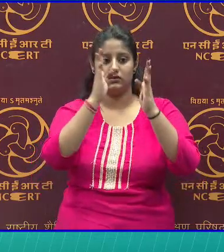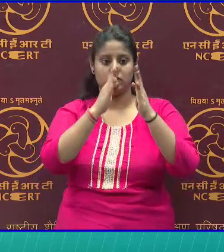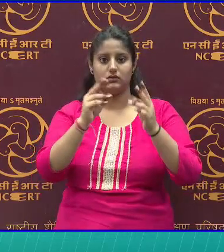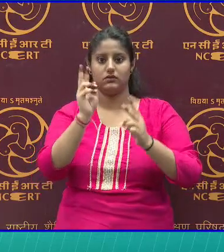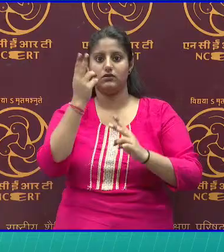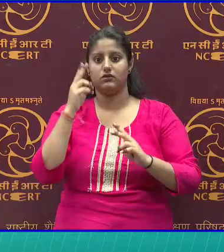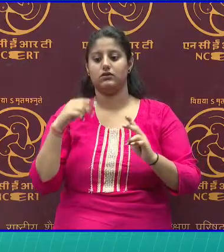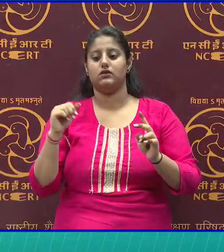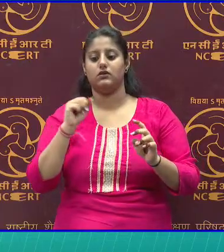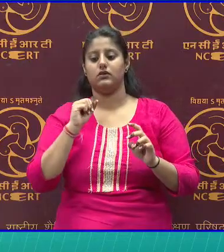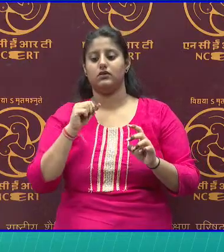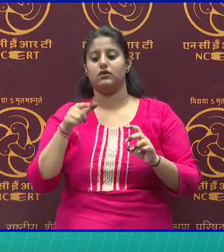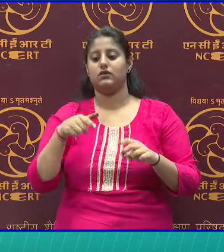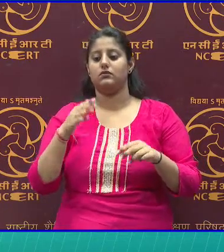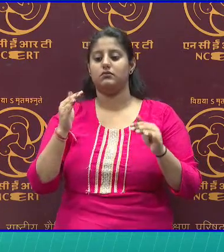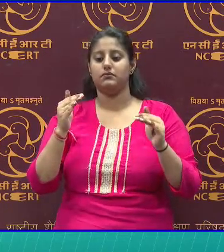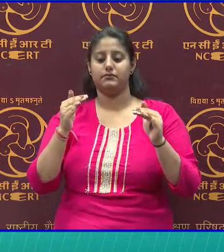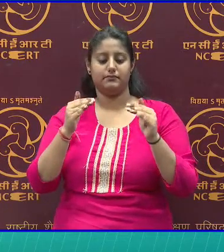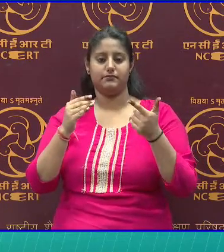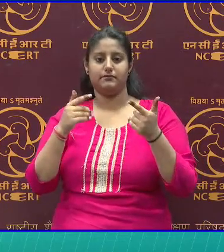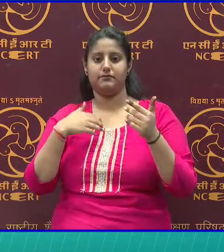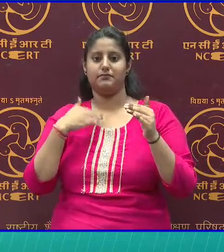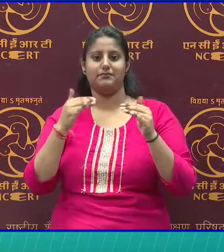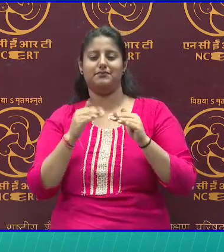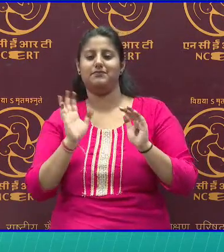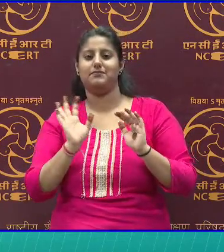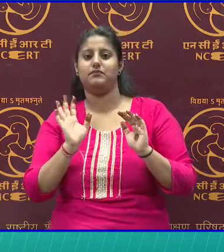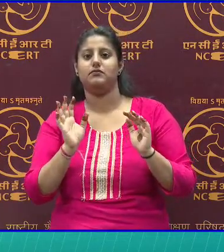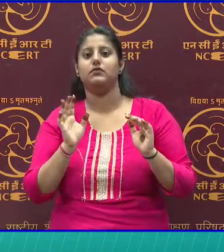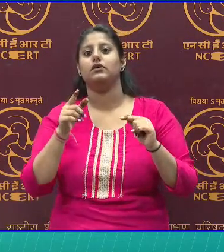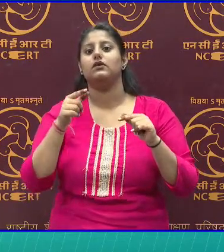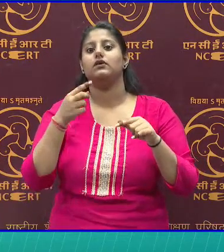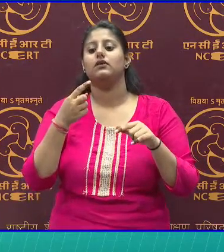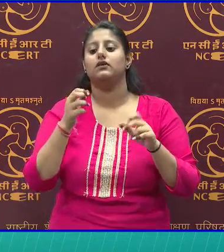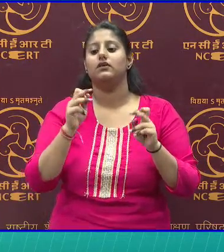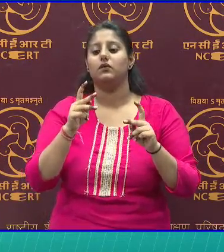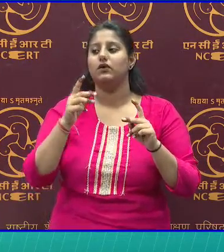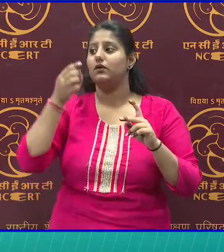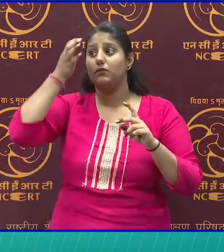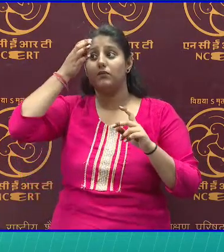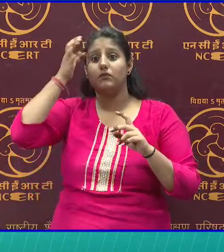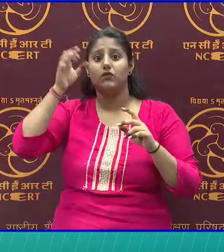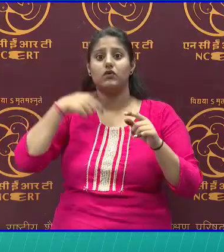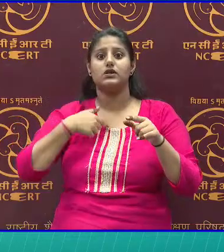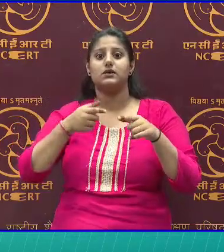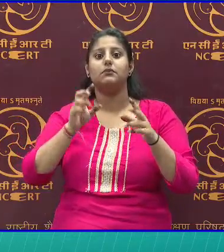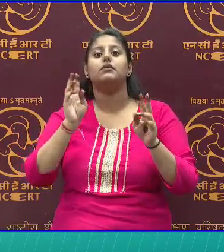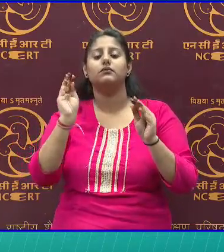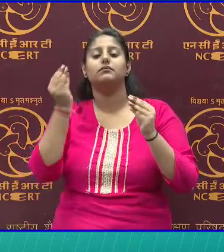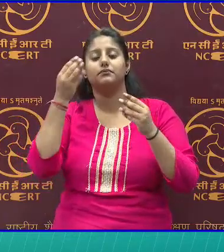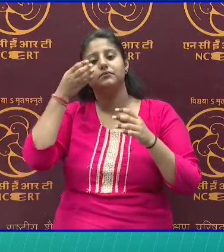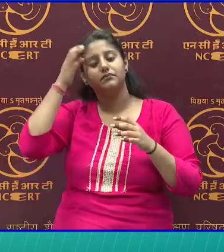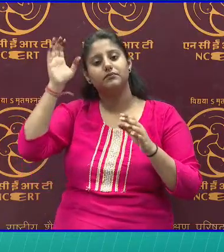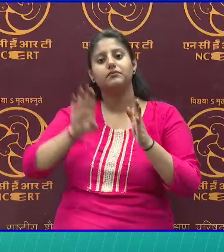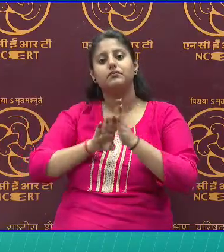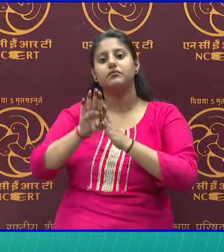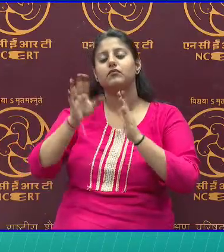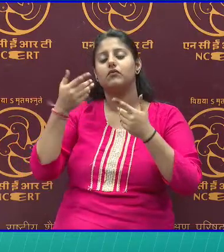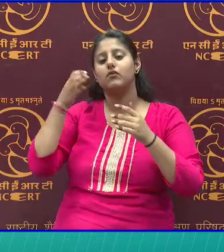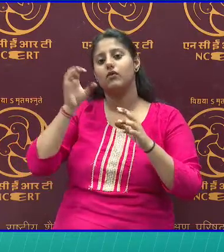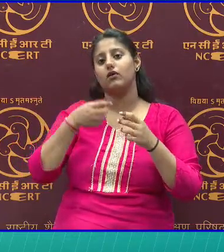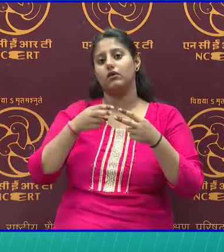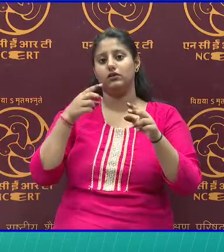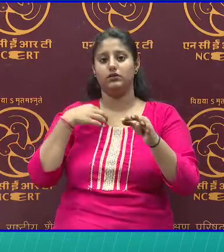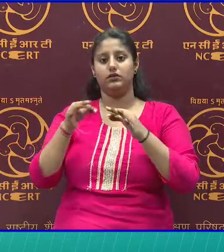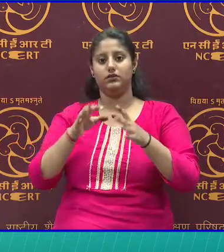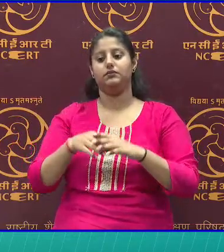we are not introducing venation because this is a concept in higher grades. Right. But at the same time, children should understand that